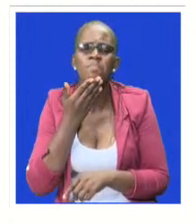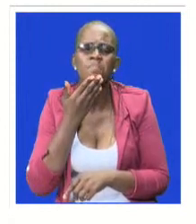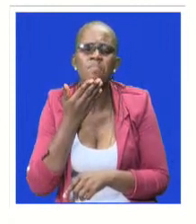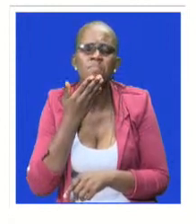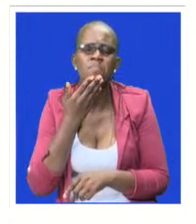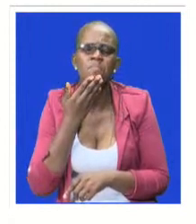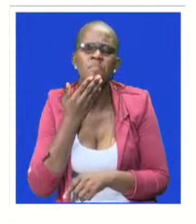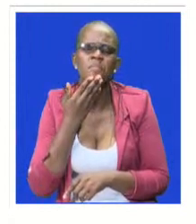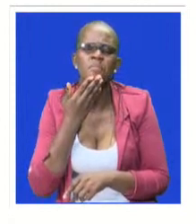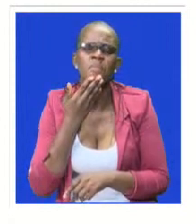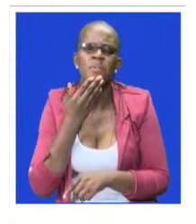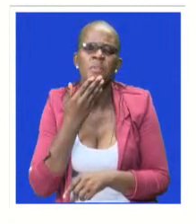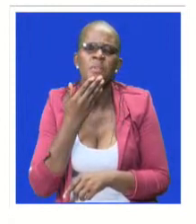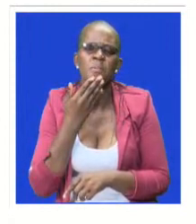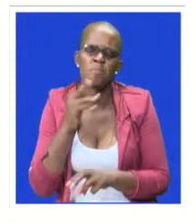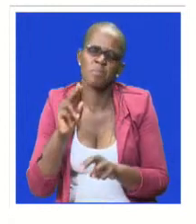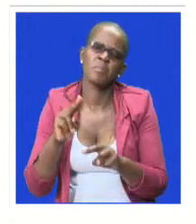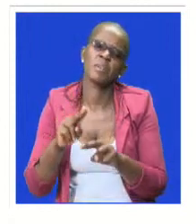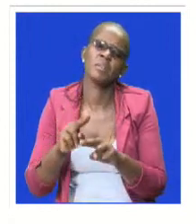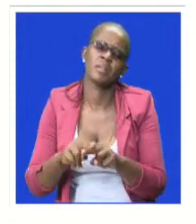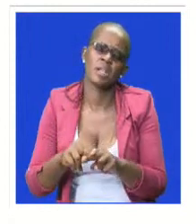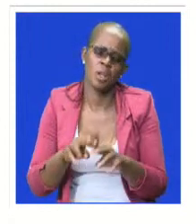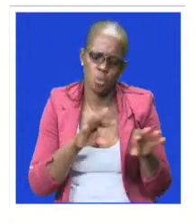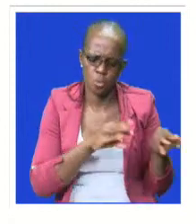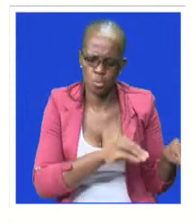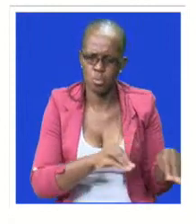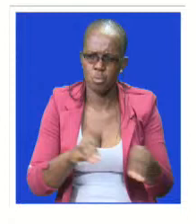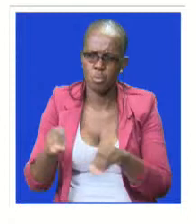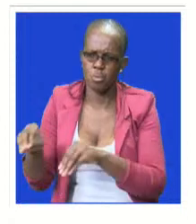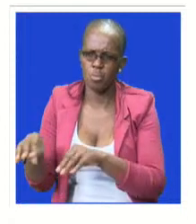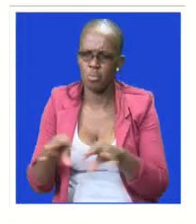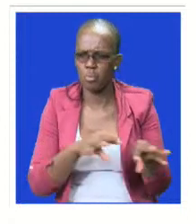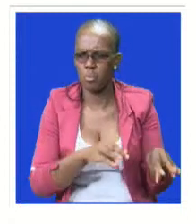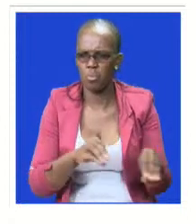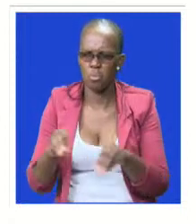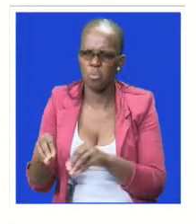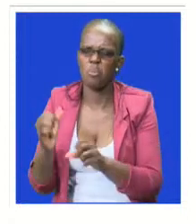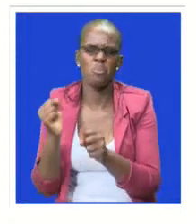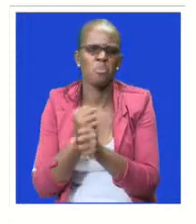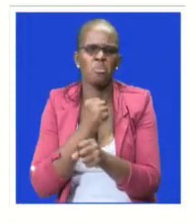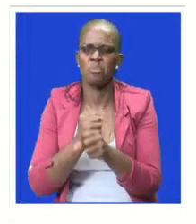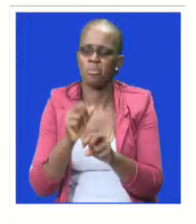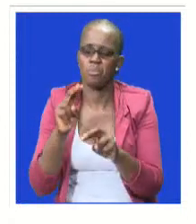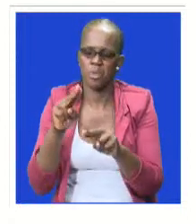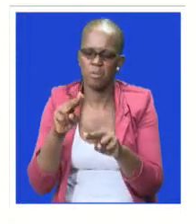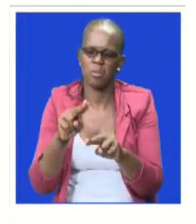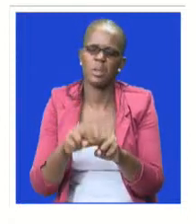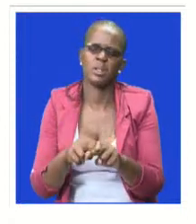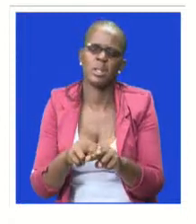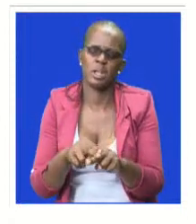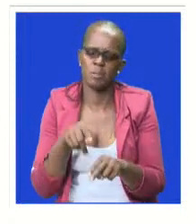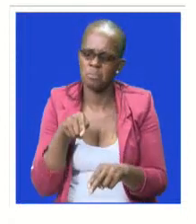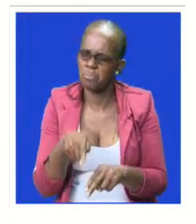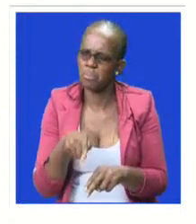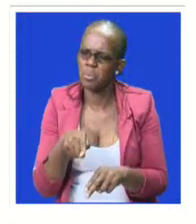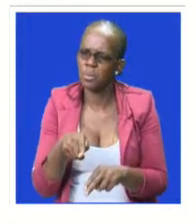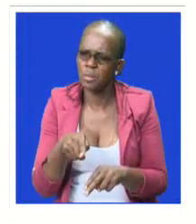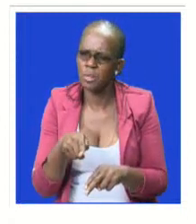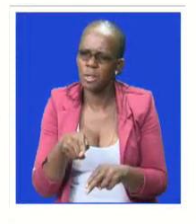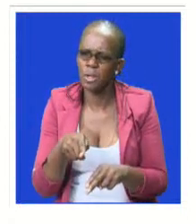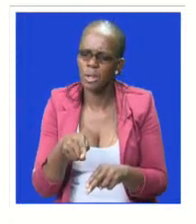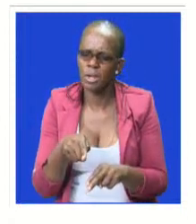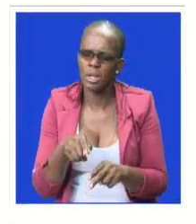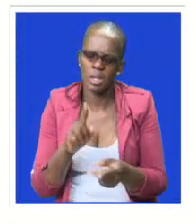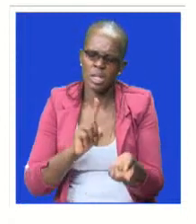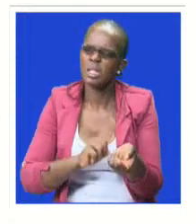life? They were moving from one place to another, as I said in the beginning. They were living a life of